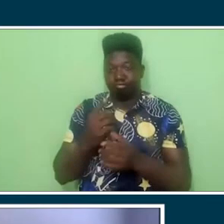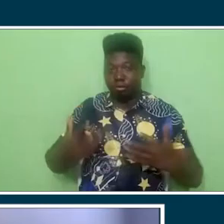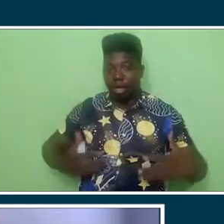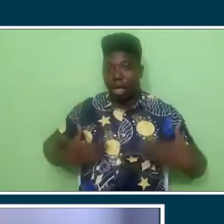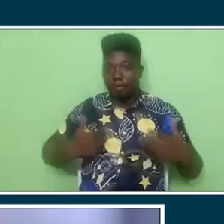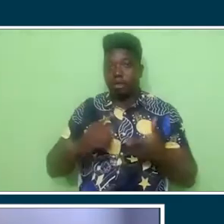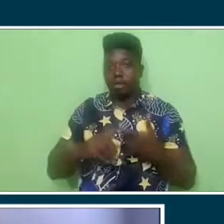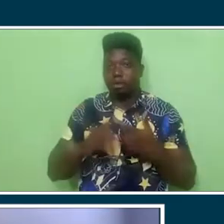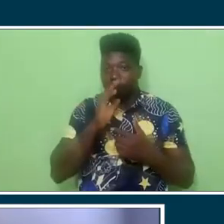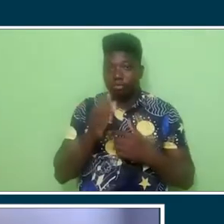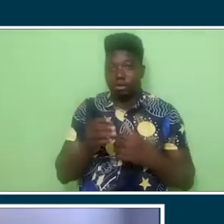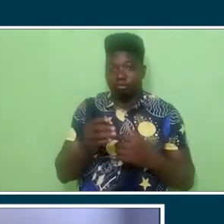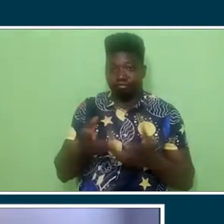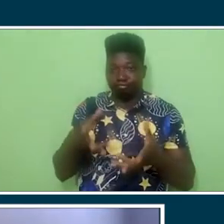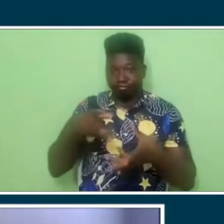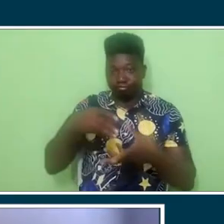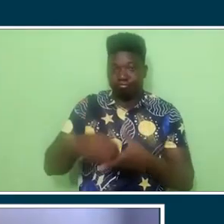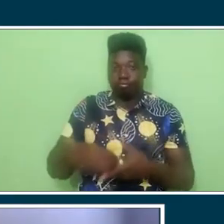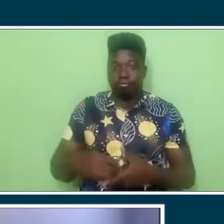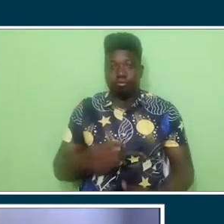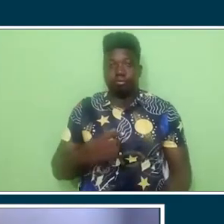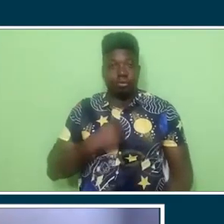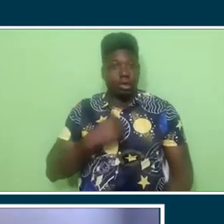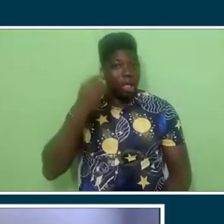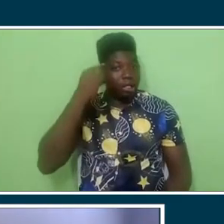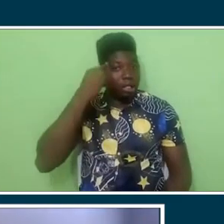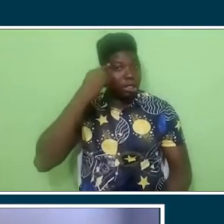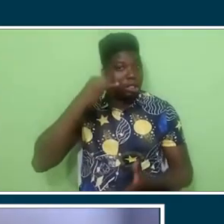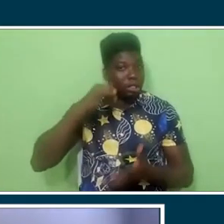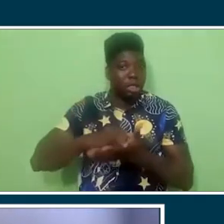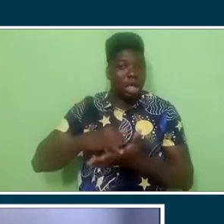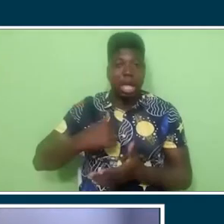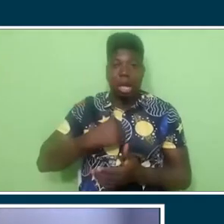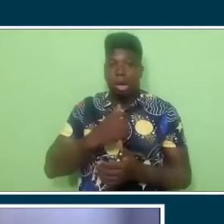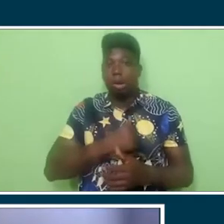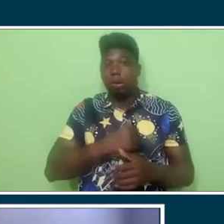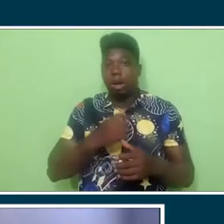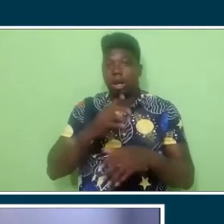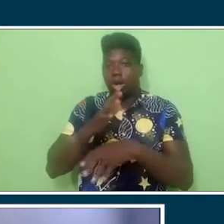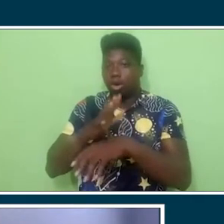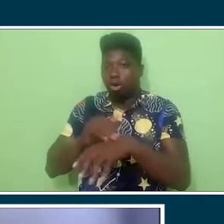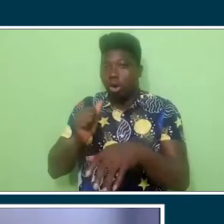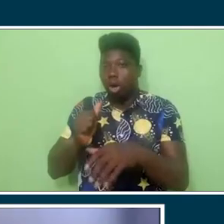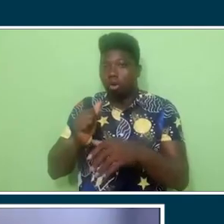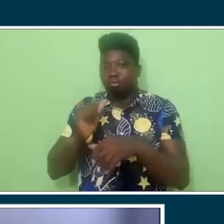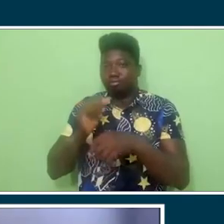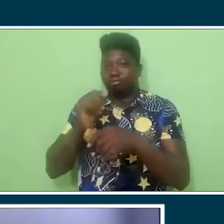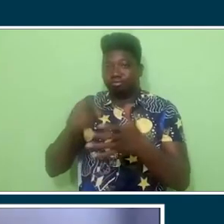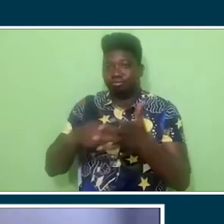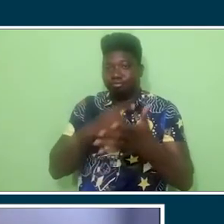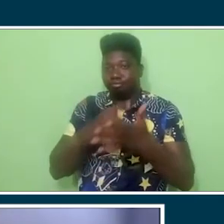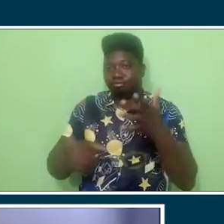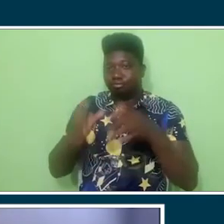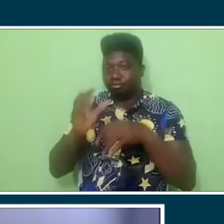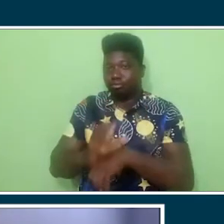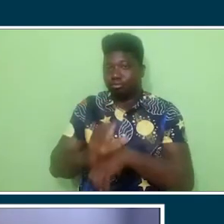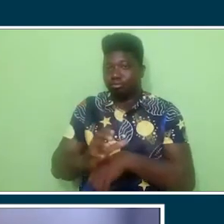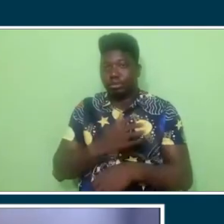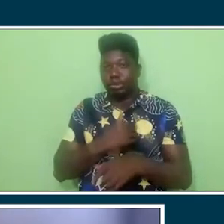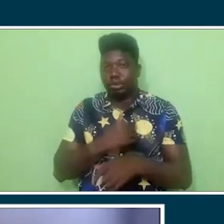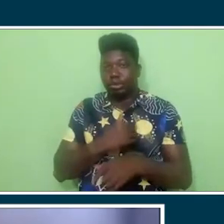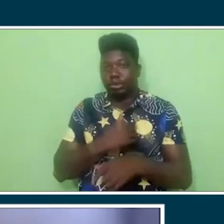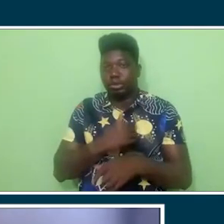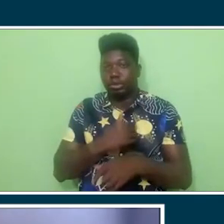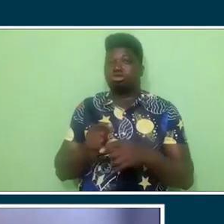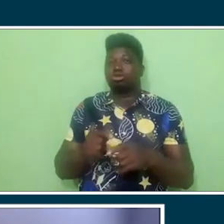I think that what we call cancel culture, and I also don't like using that term, to be honest. If I were to use my own terms, I